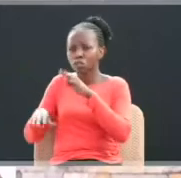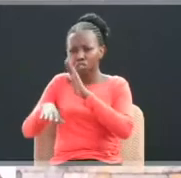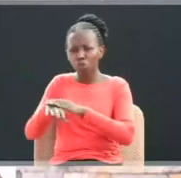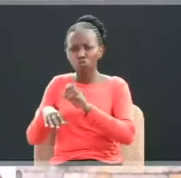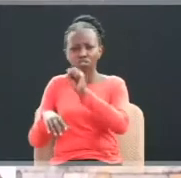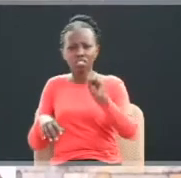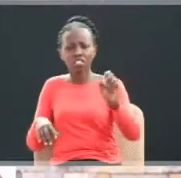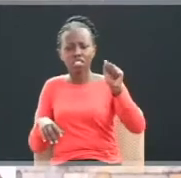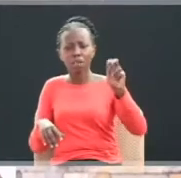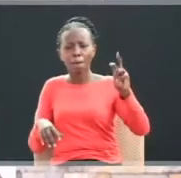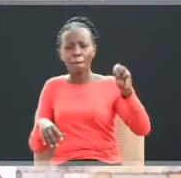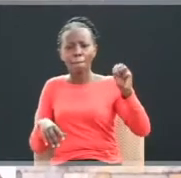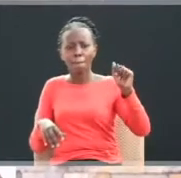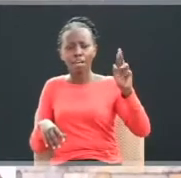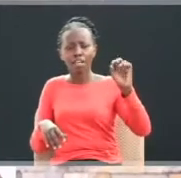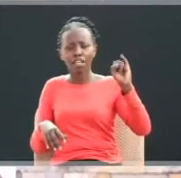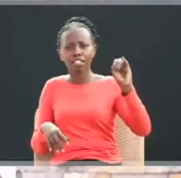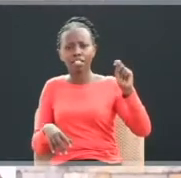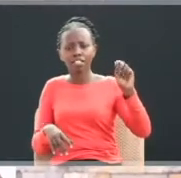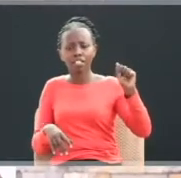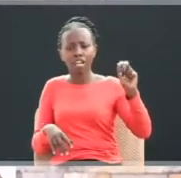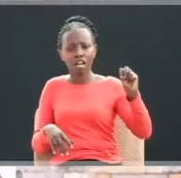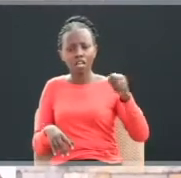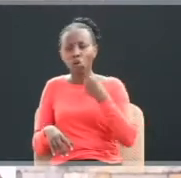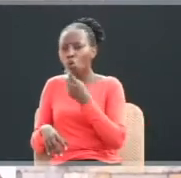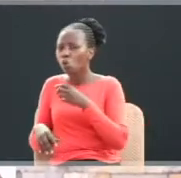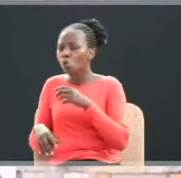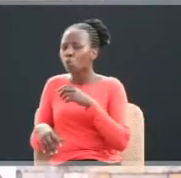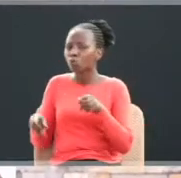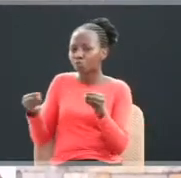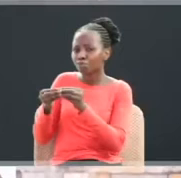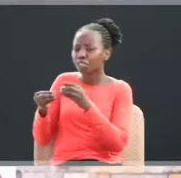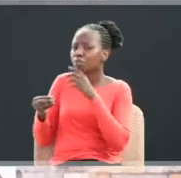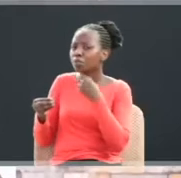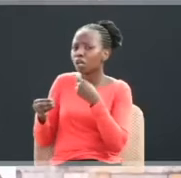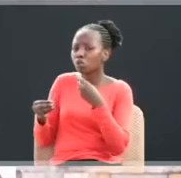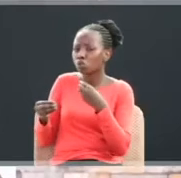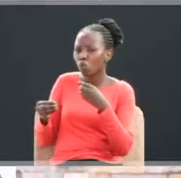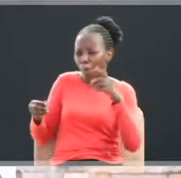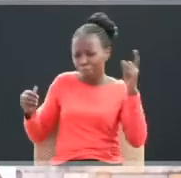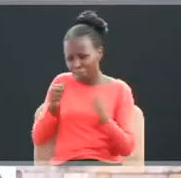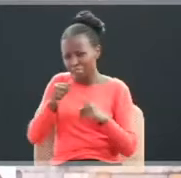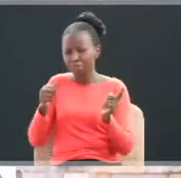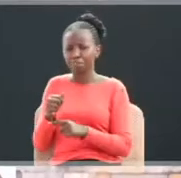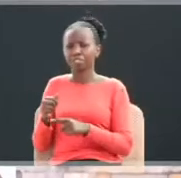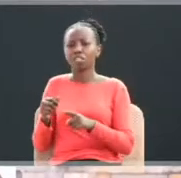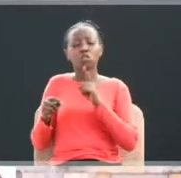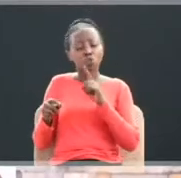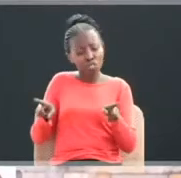little journey. But when I come, I'll clear the bill. Now that is all what love does. Love does not